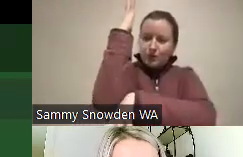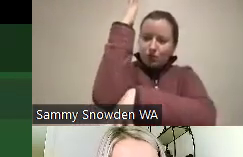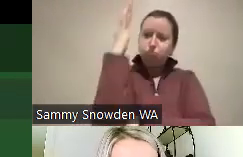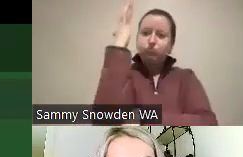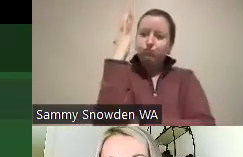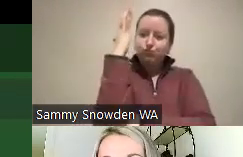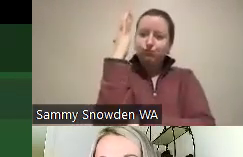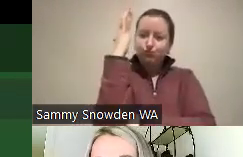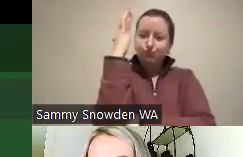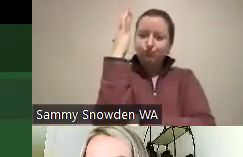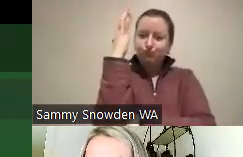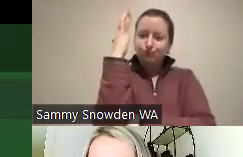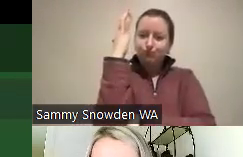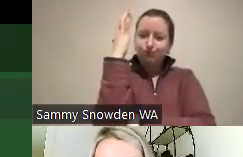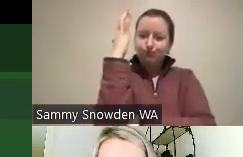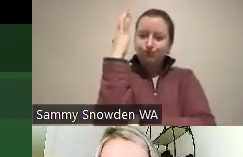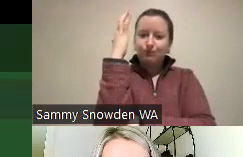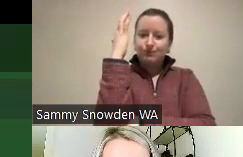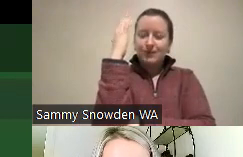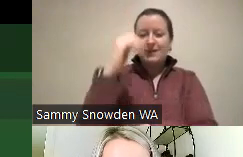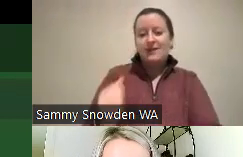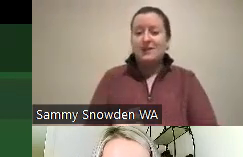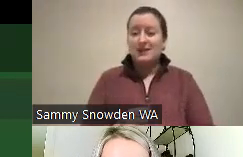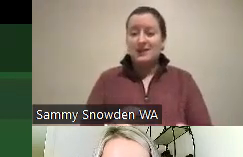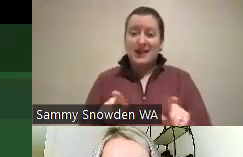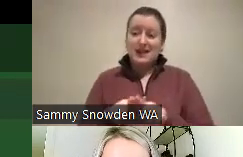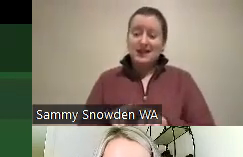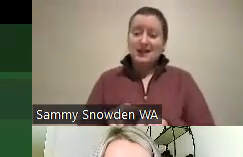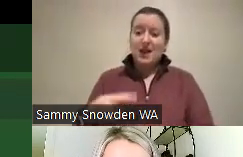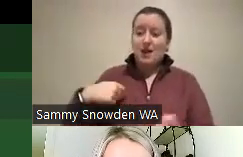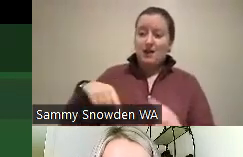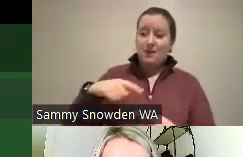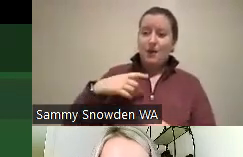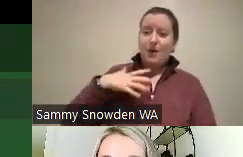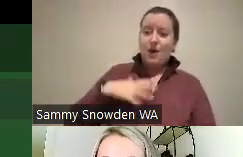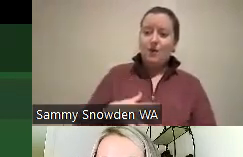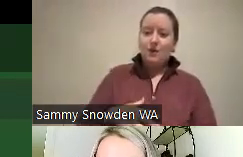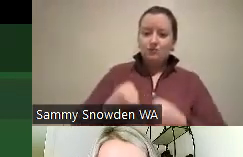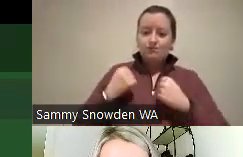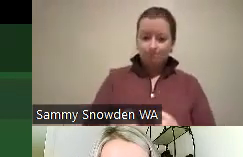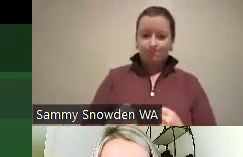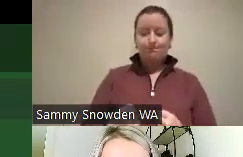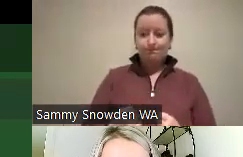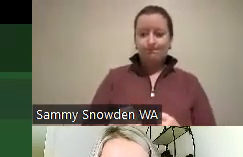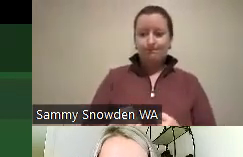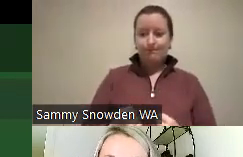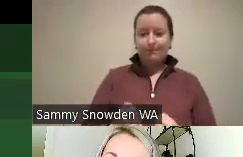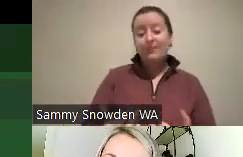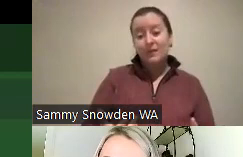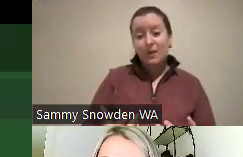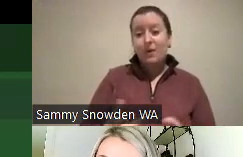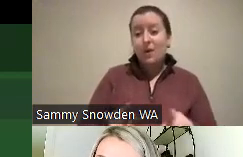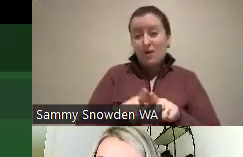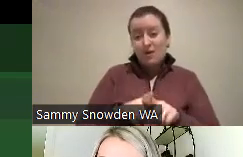really excellent for softening our energy and also excellent for calming overactive children, especially if they have a